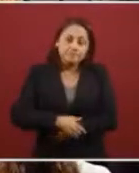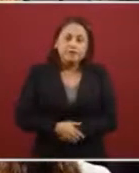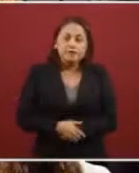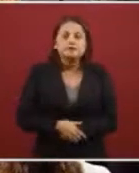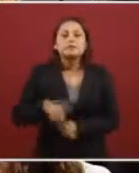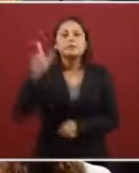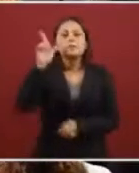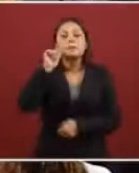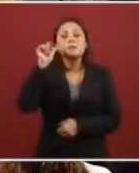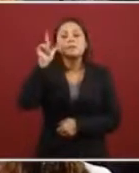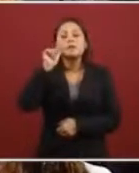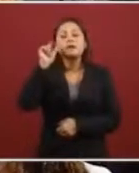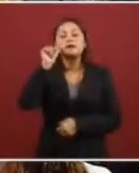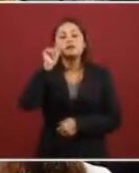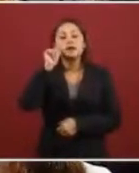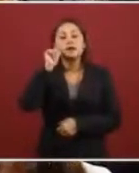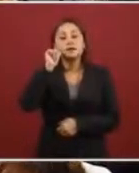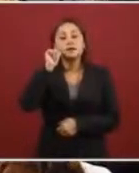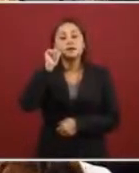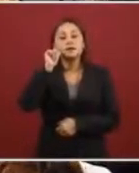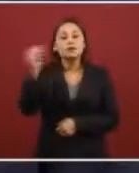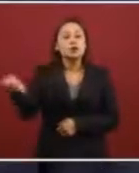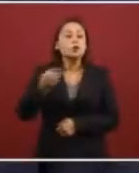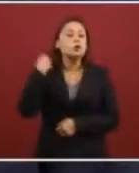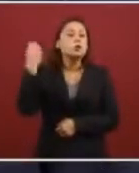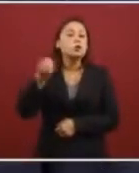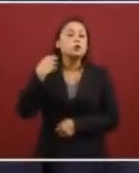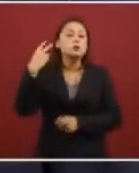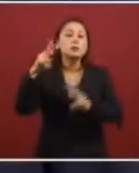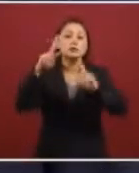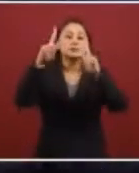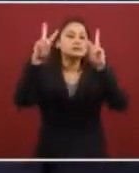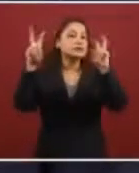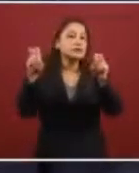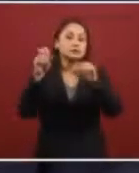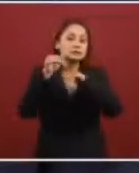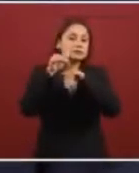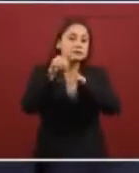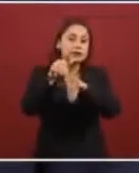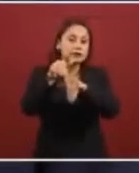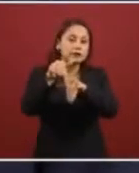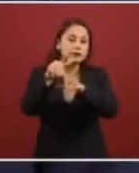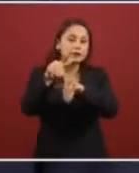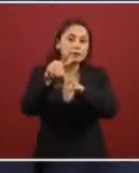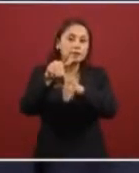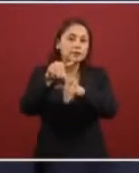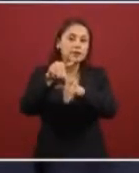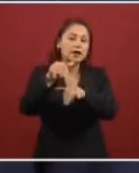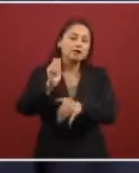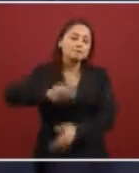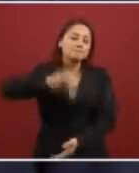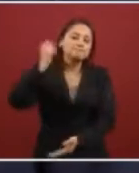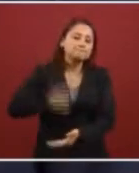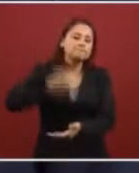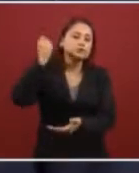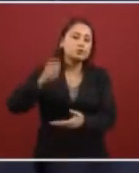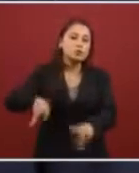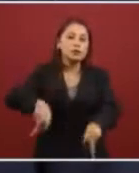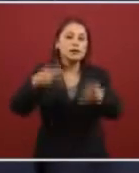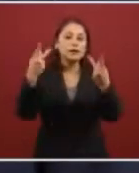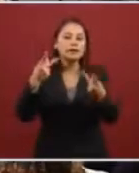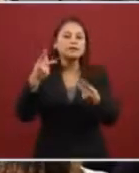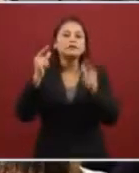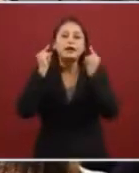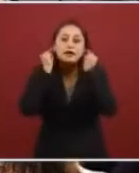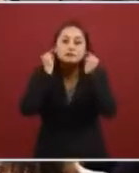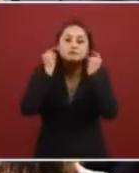Mañana vamos a hablar sobre la subasta de las joyas. Presidente, la